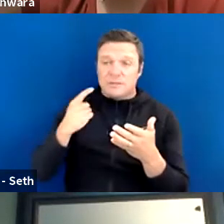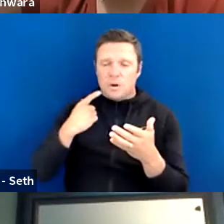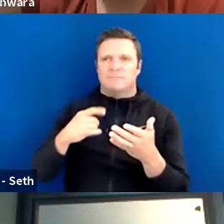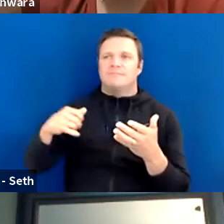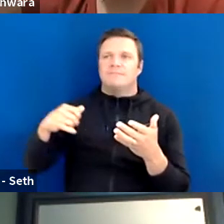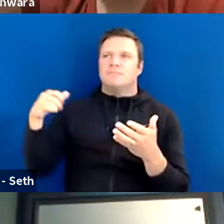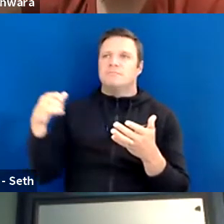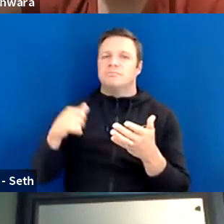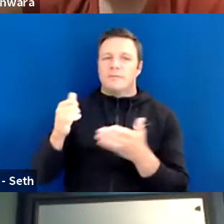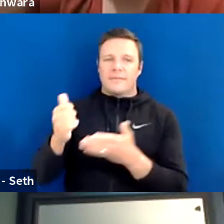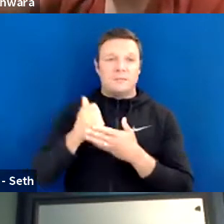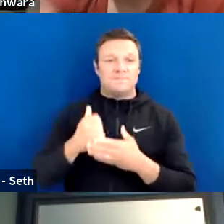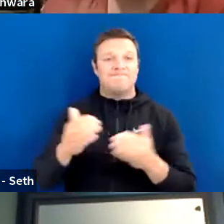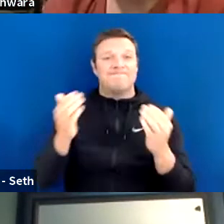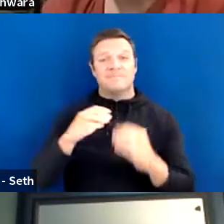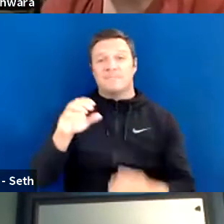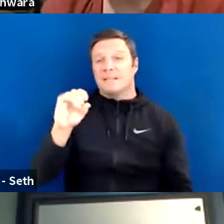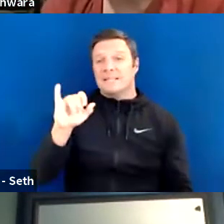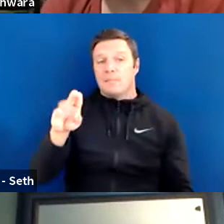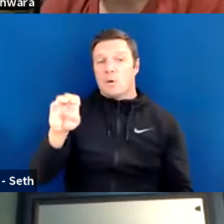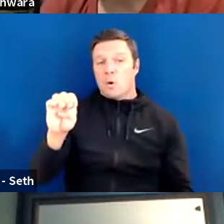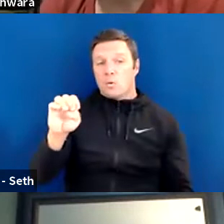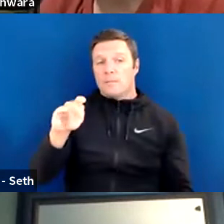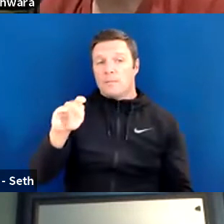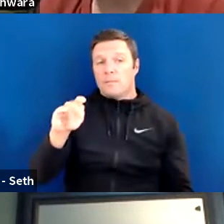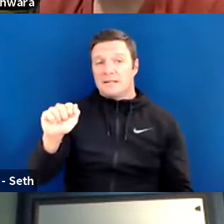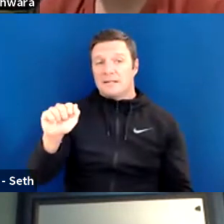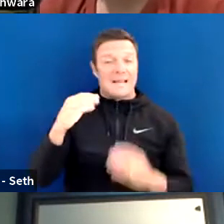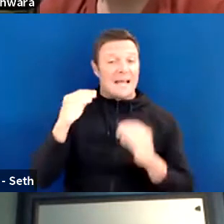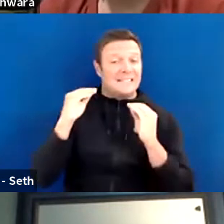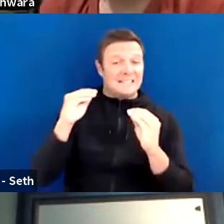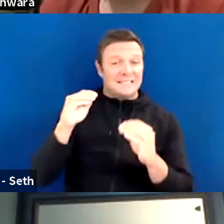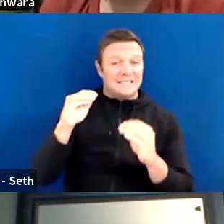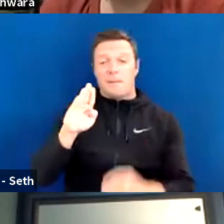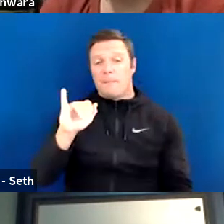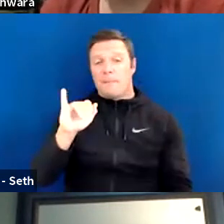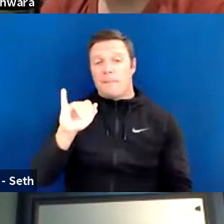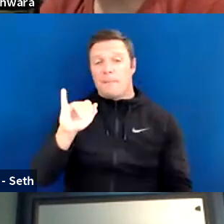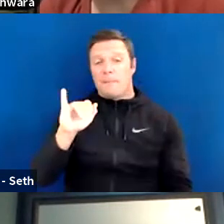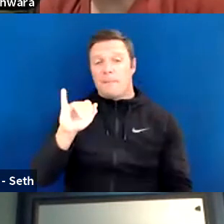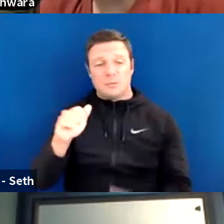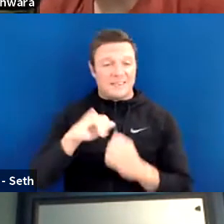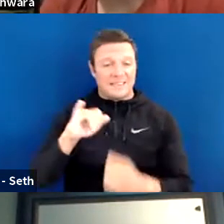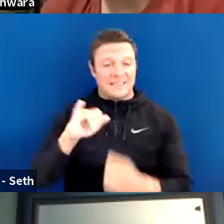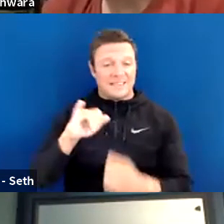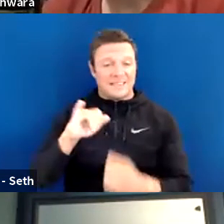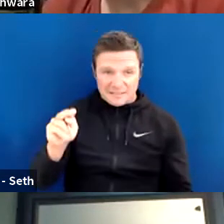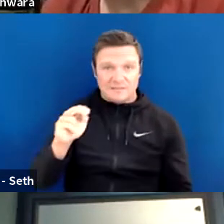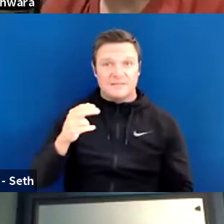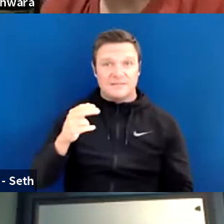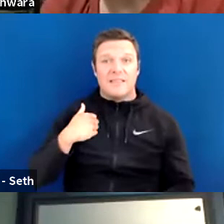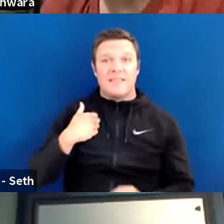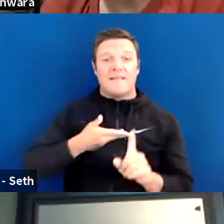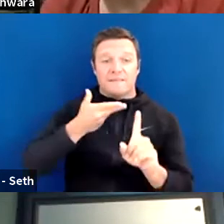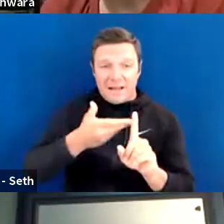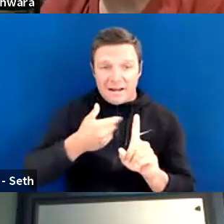I'm Simone Brito. I teach biology. I'm with Jason, same department. I think I was invited to be part of this panel because